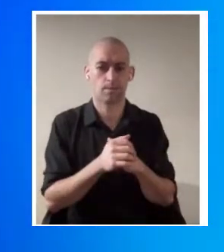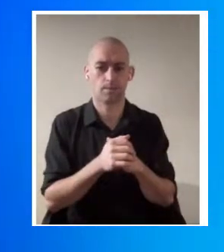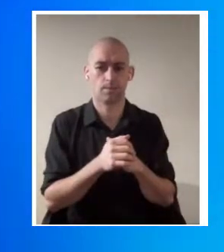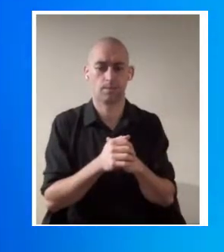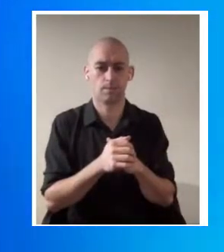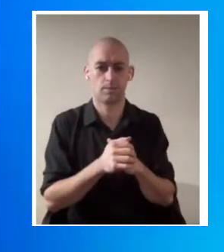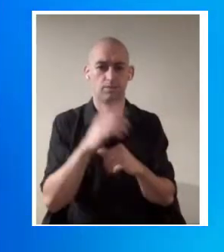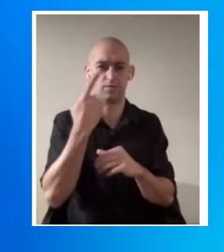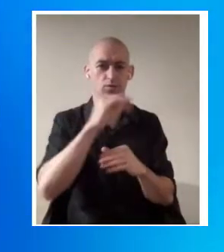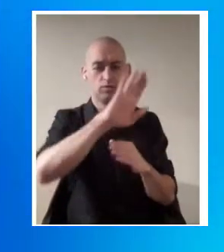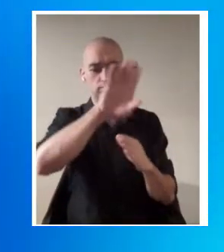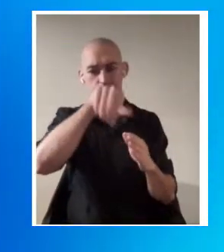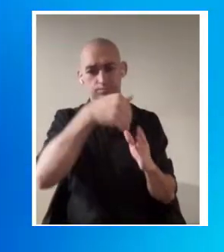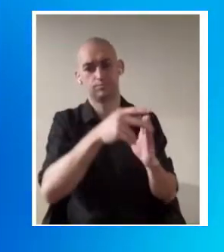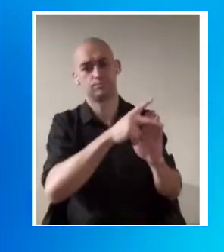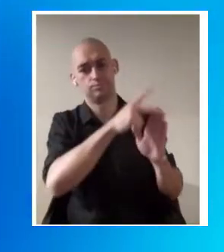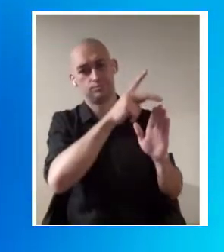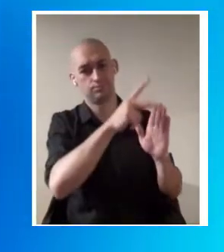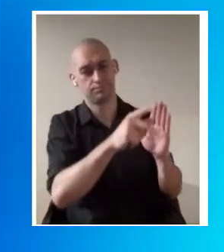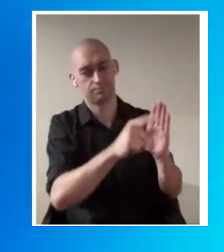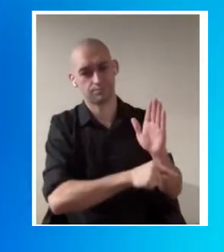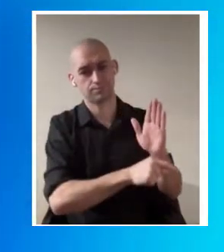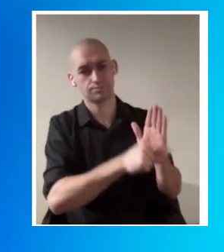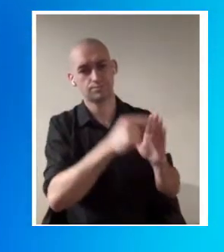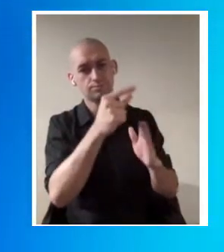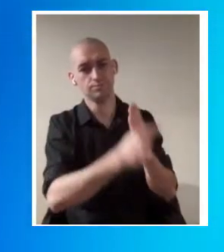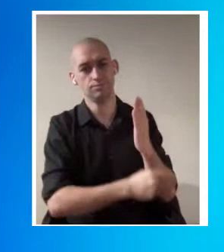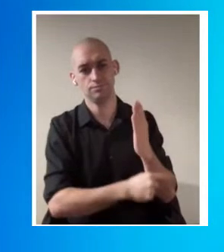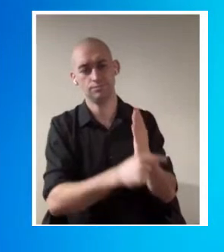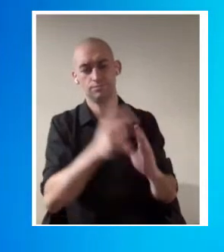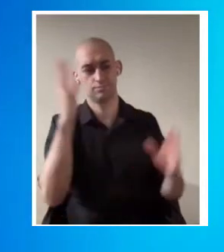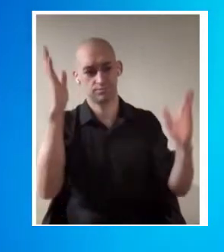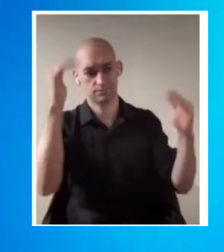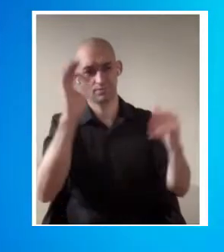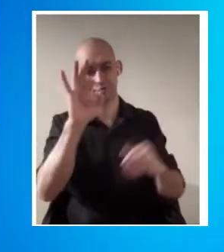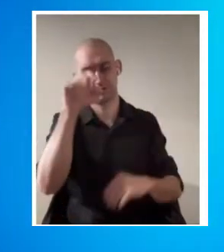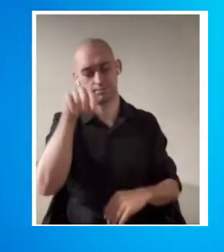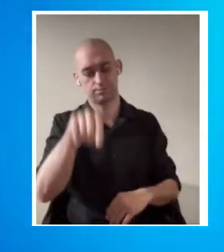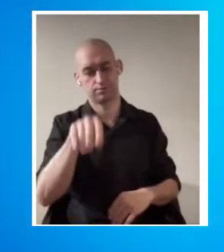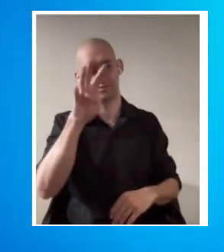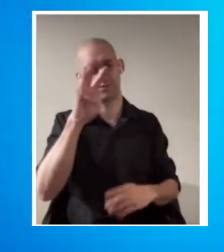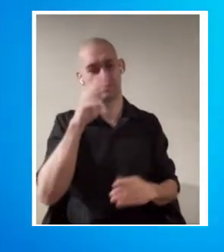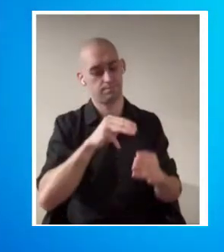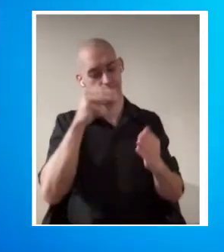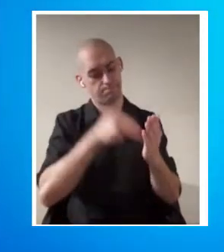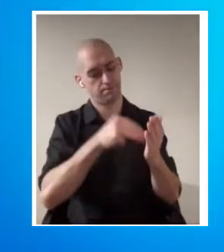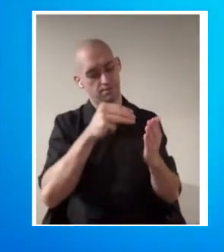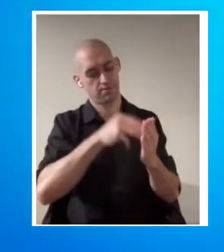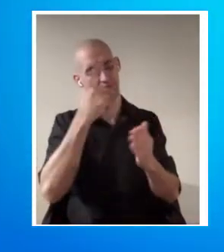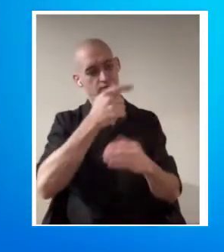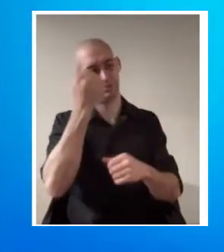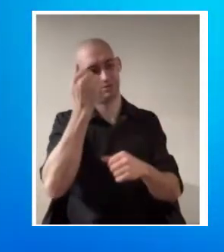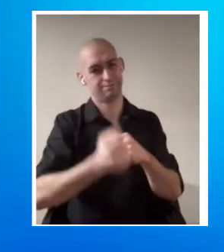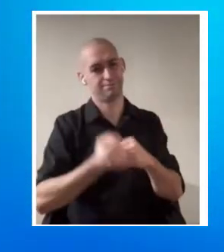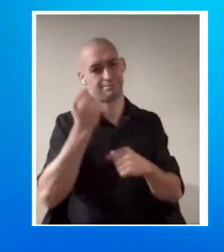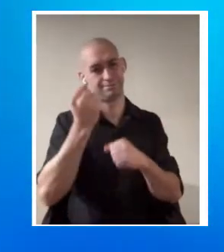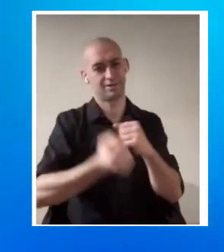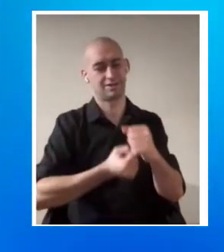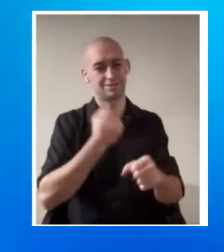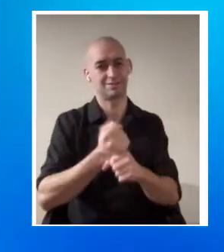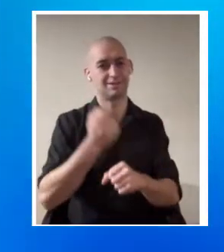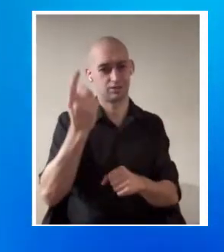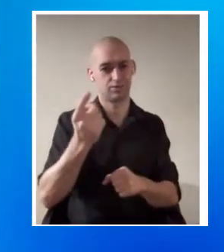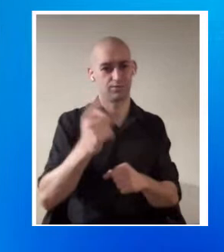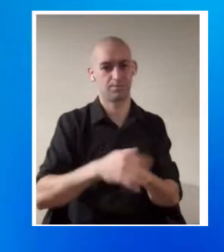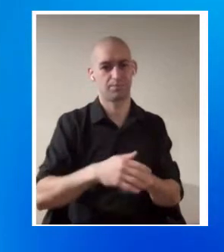For the home program, we anticipate $9.4 million for next fiscal year to support increased home ownership